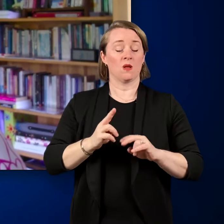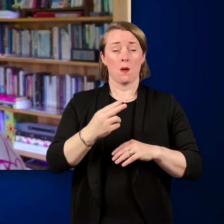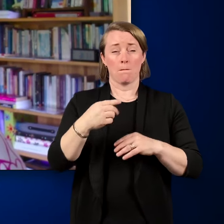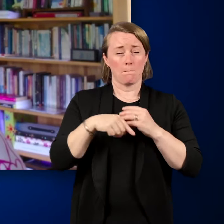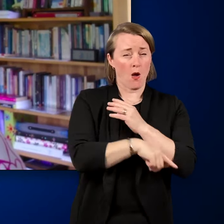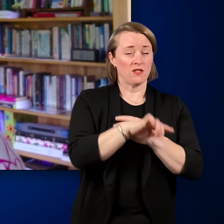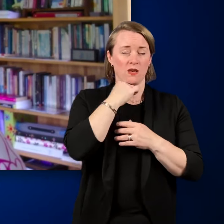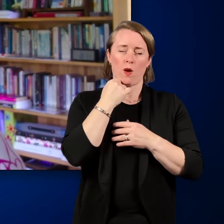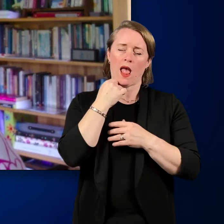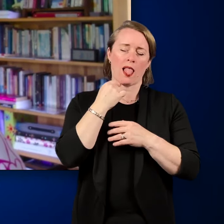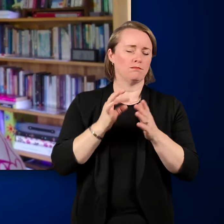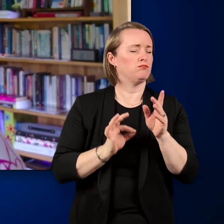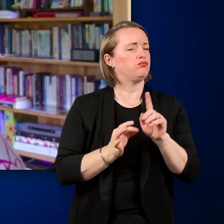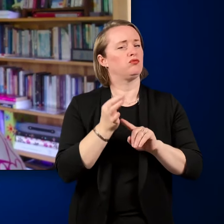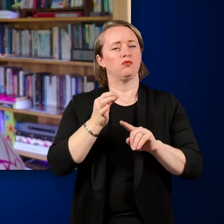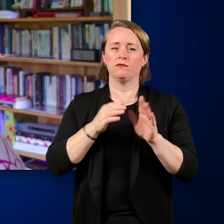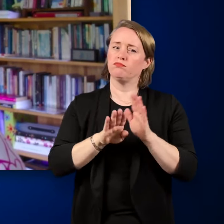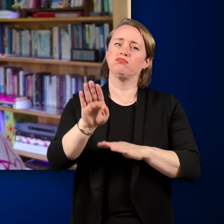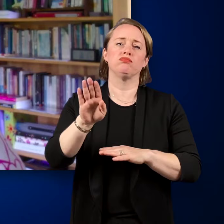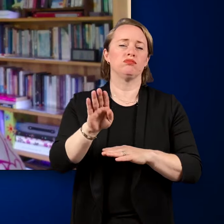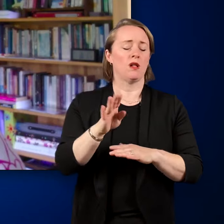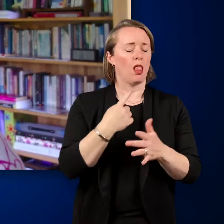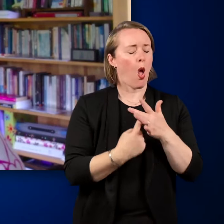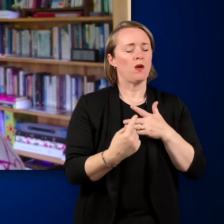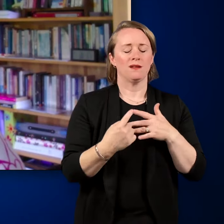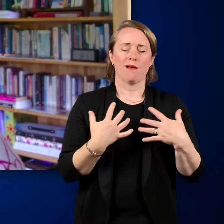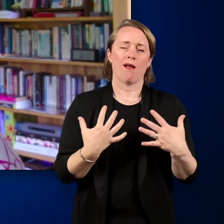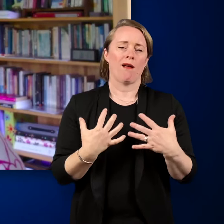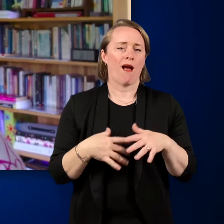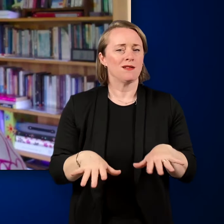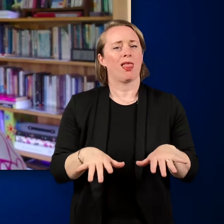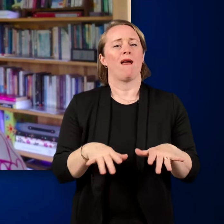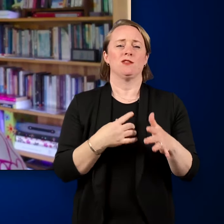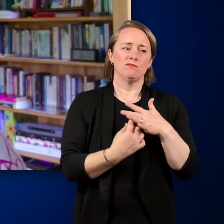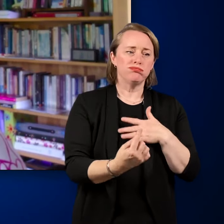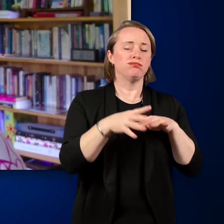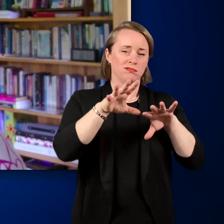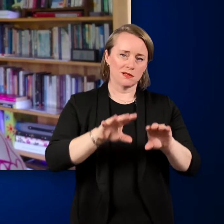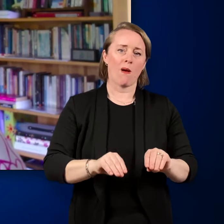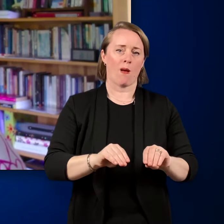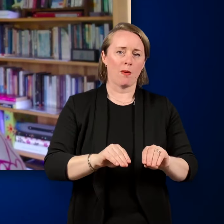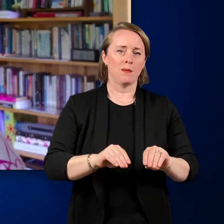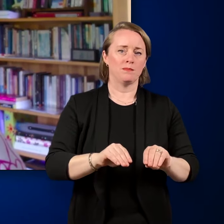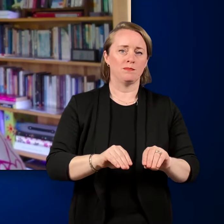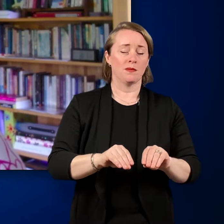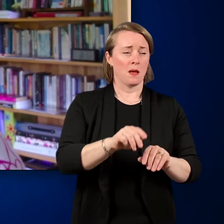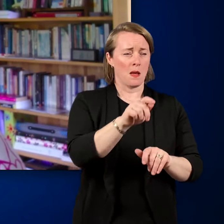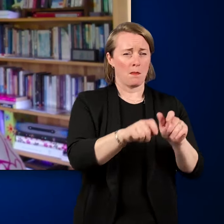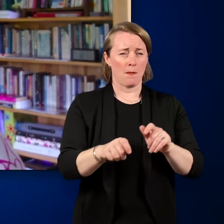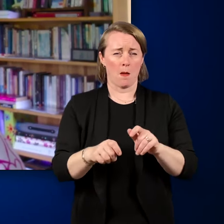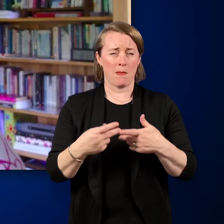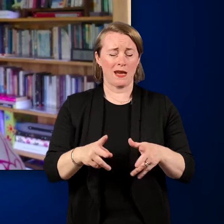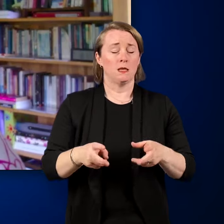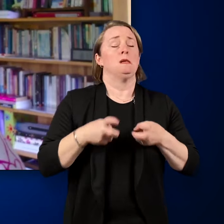unemployment, loneliness and isolation. Those who have been held captive by fear will